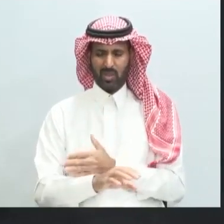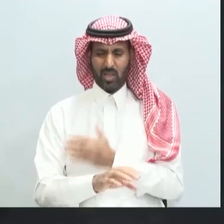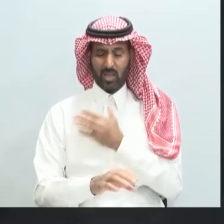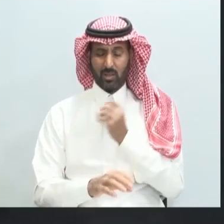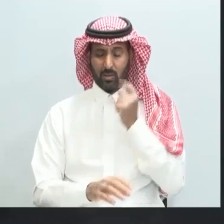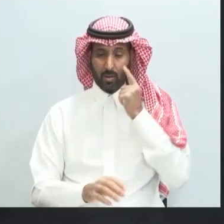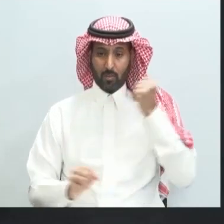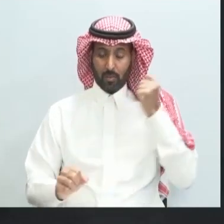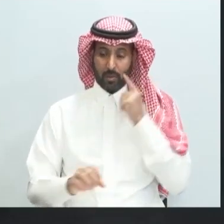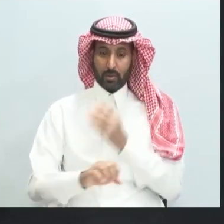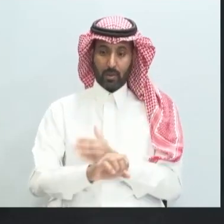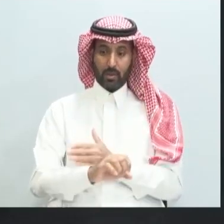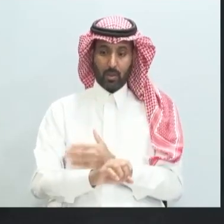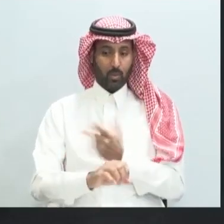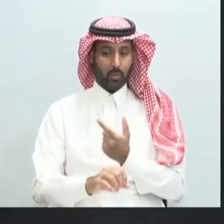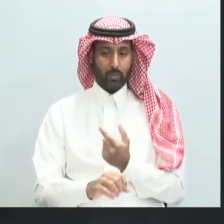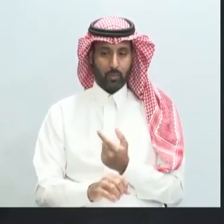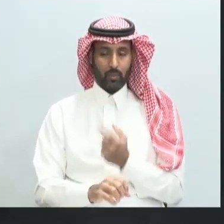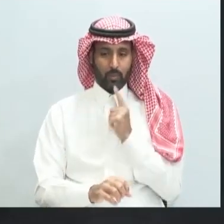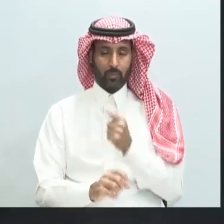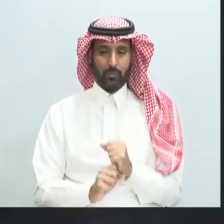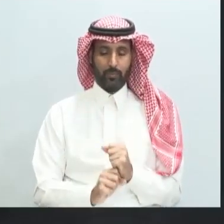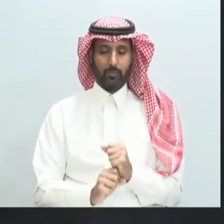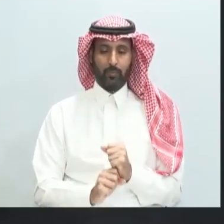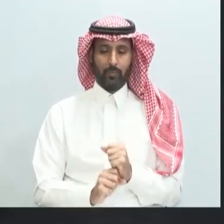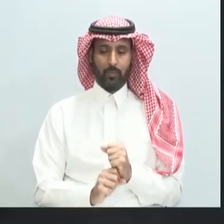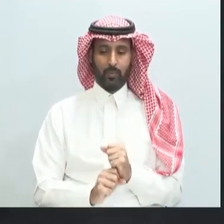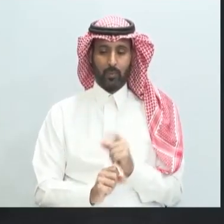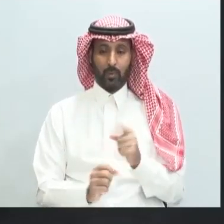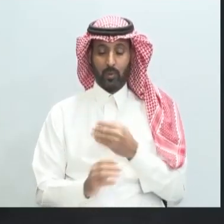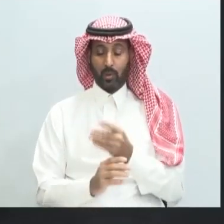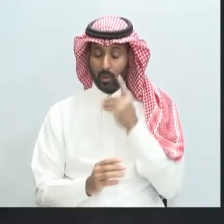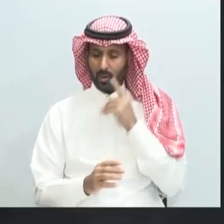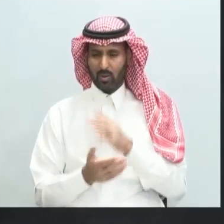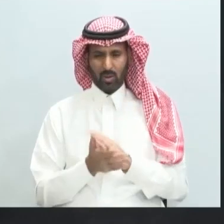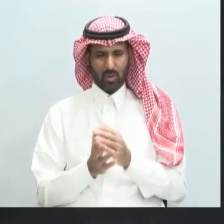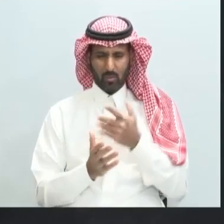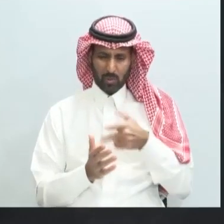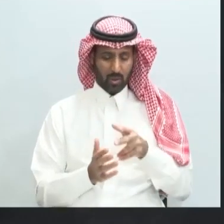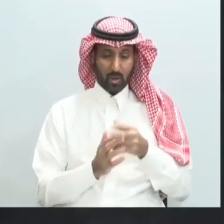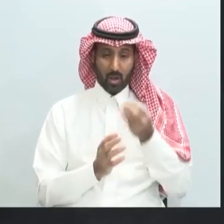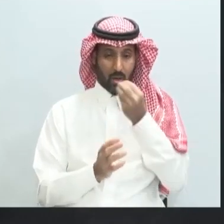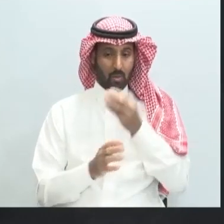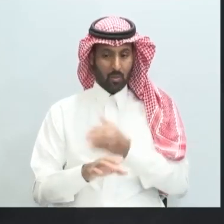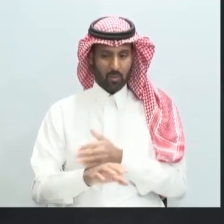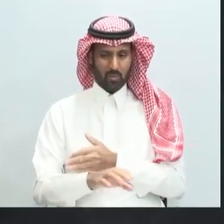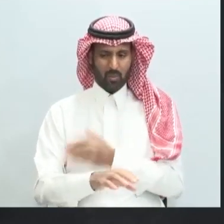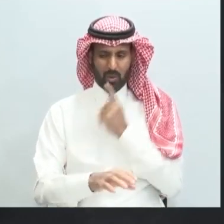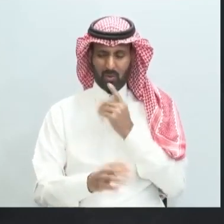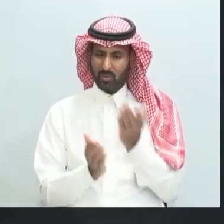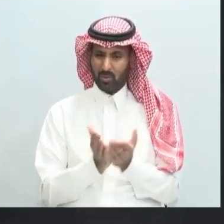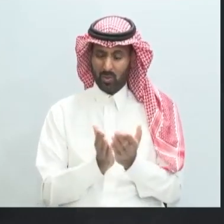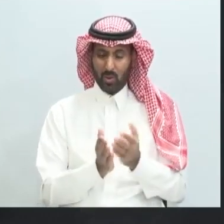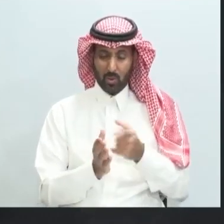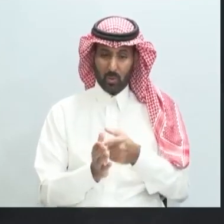or when we got up late? We said that we will skip breakfast and we'll be late for school